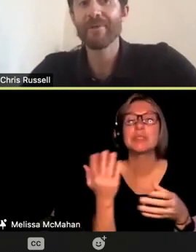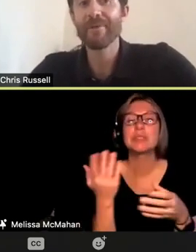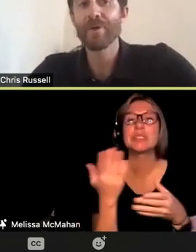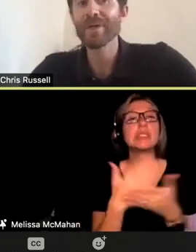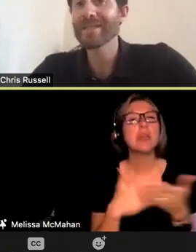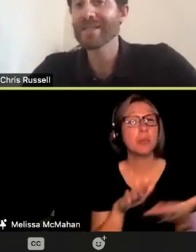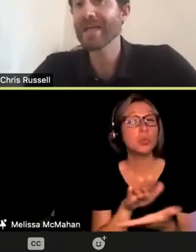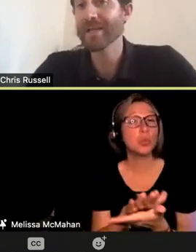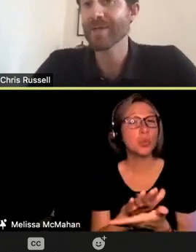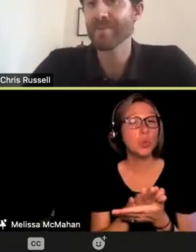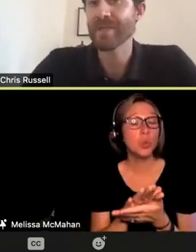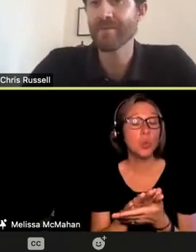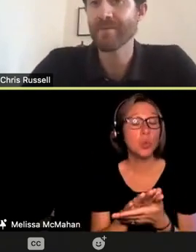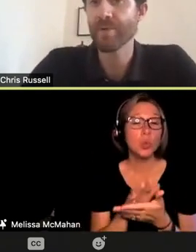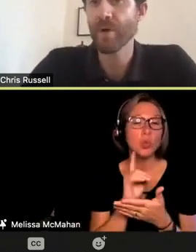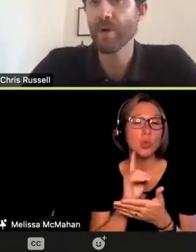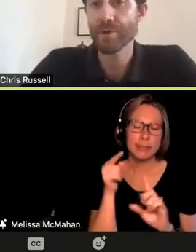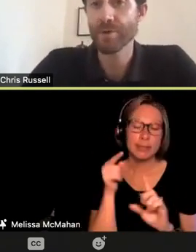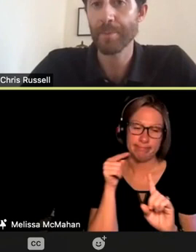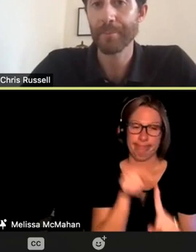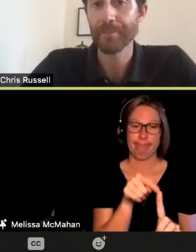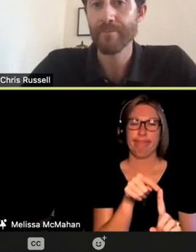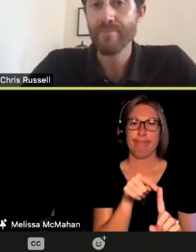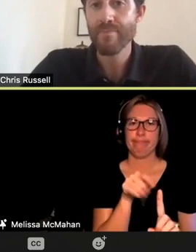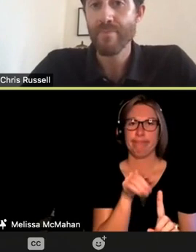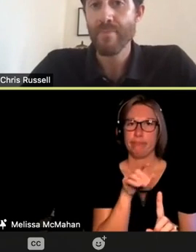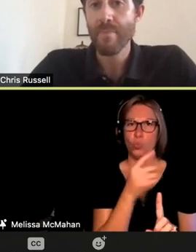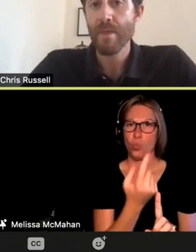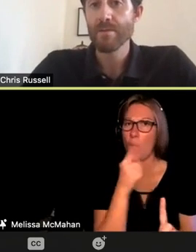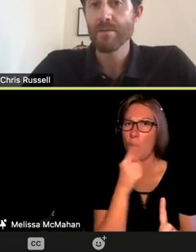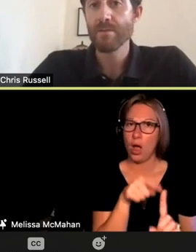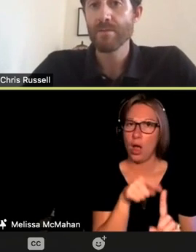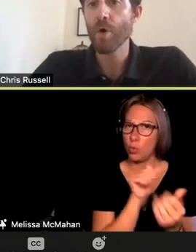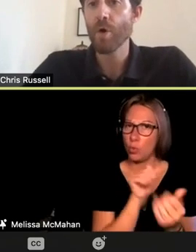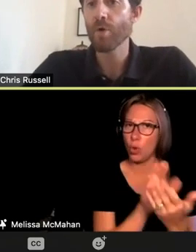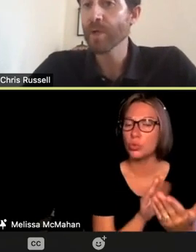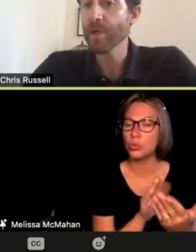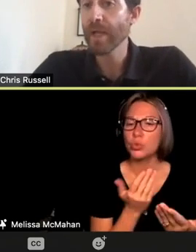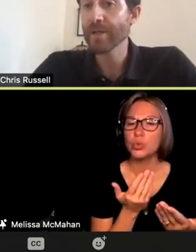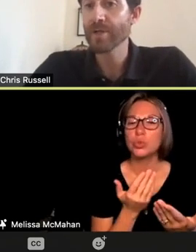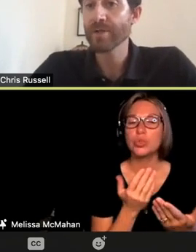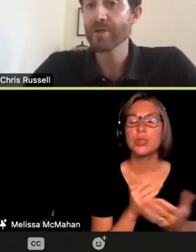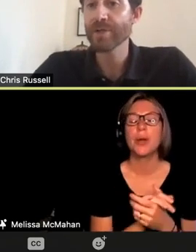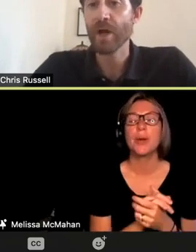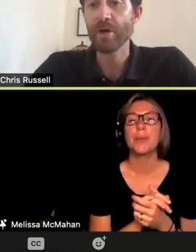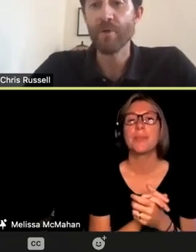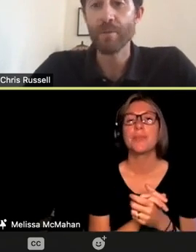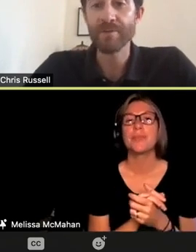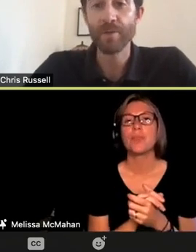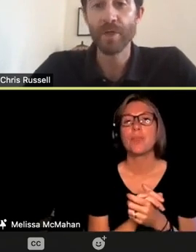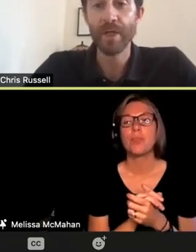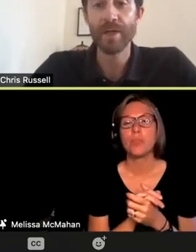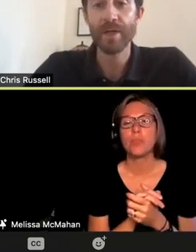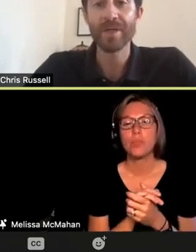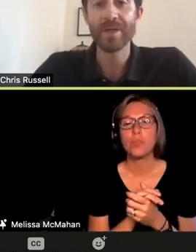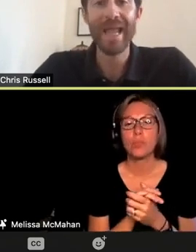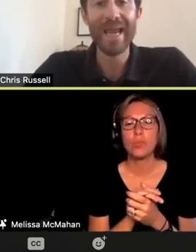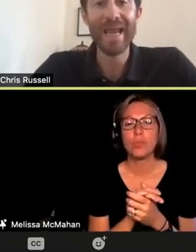have, really stick to a specific approach. total communication, shared forms